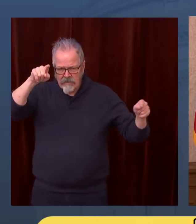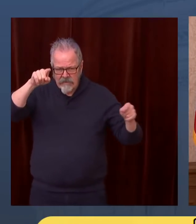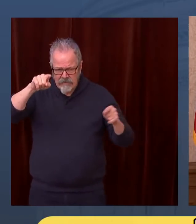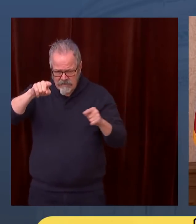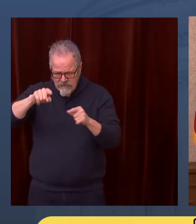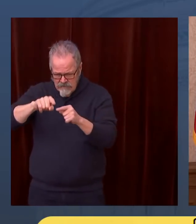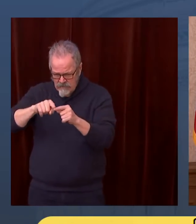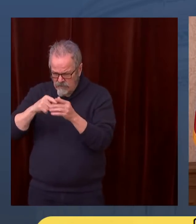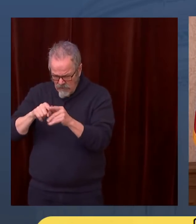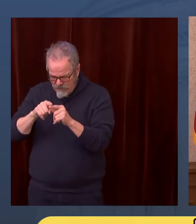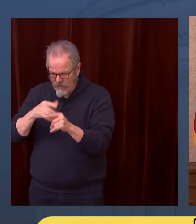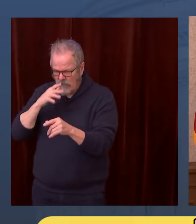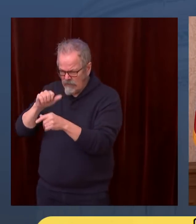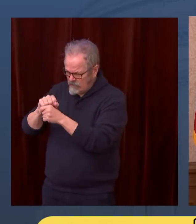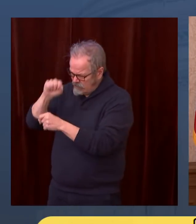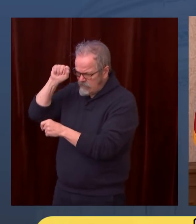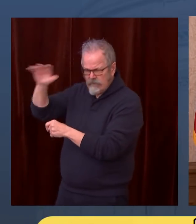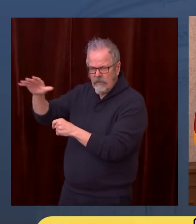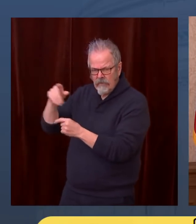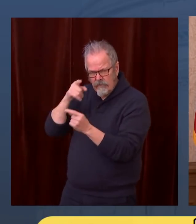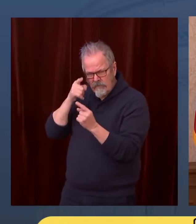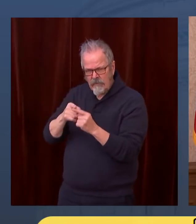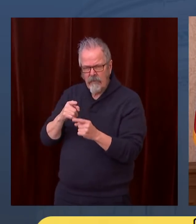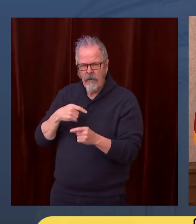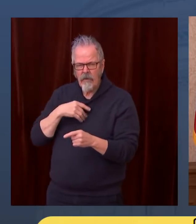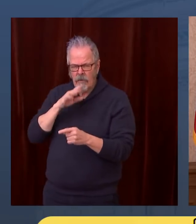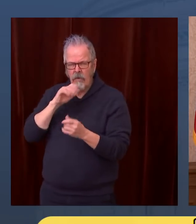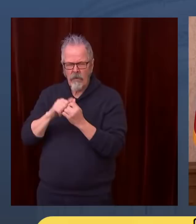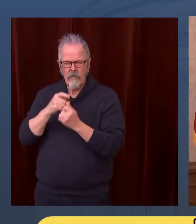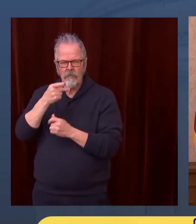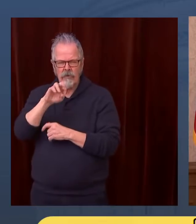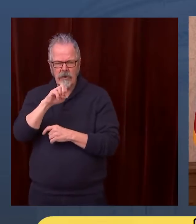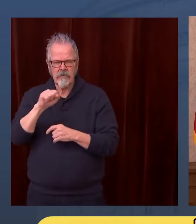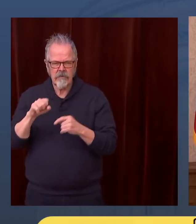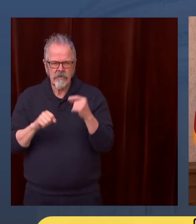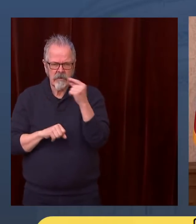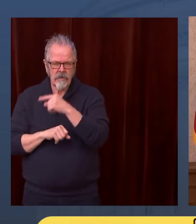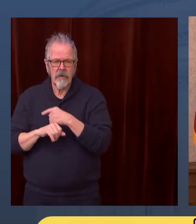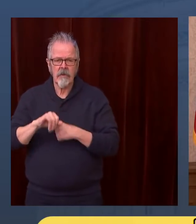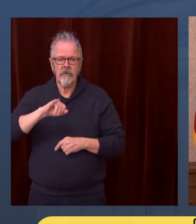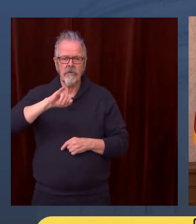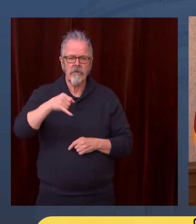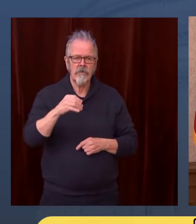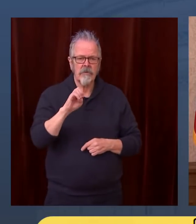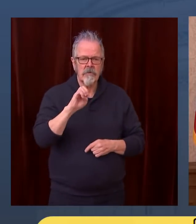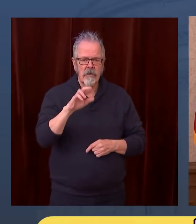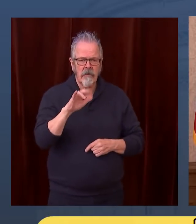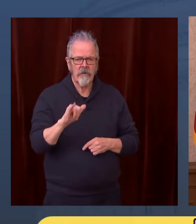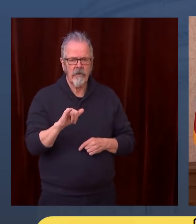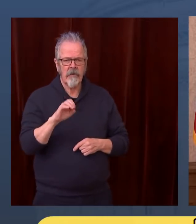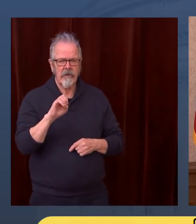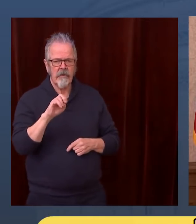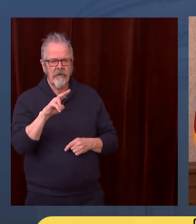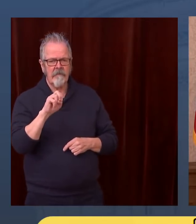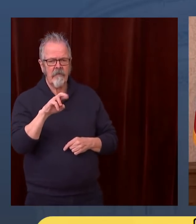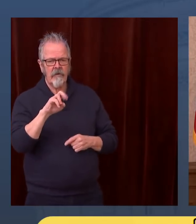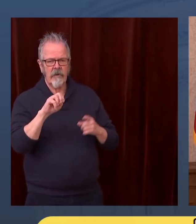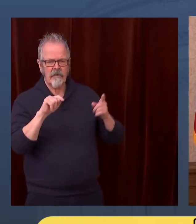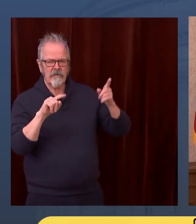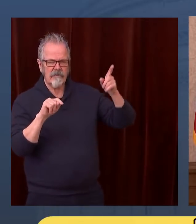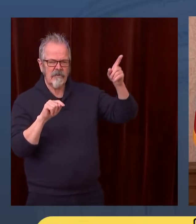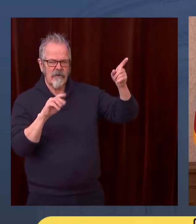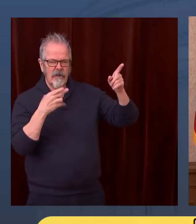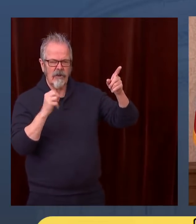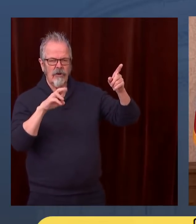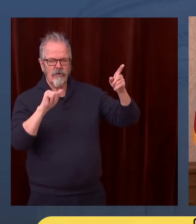I'll share it with the press. Next question comes from Jerry with the Everett Herald. Go ahead, Jerry. Thank you very much